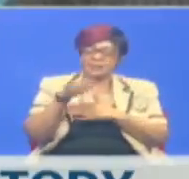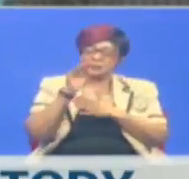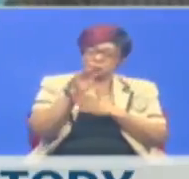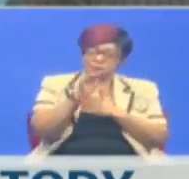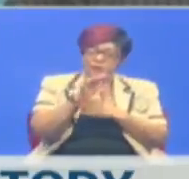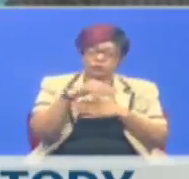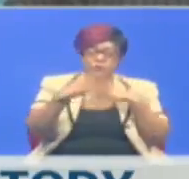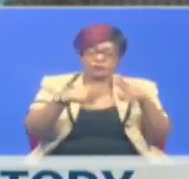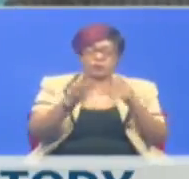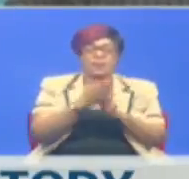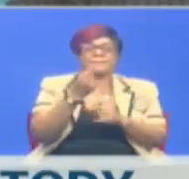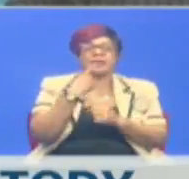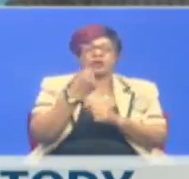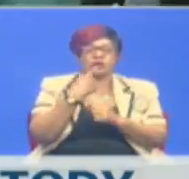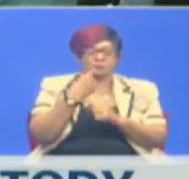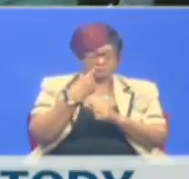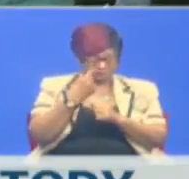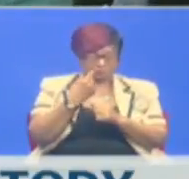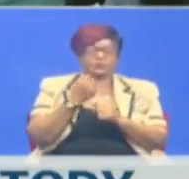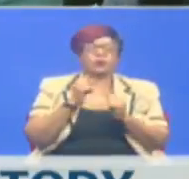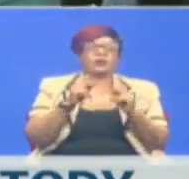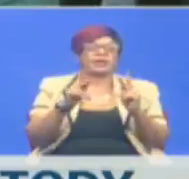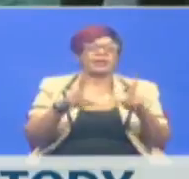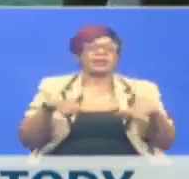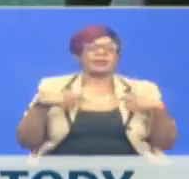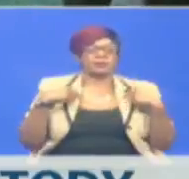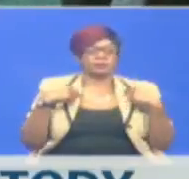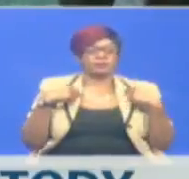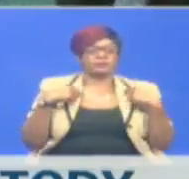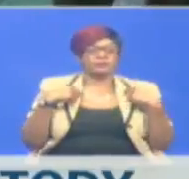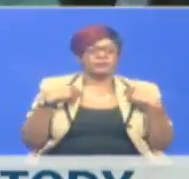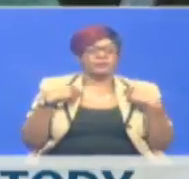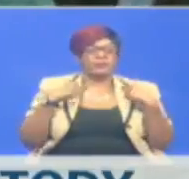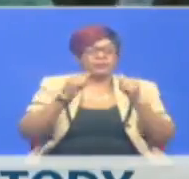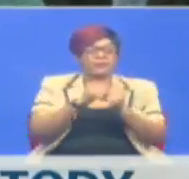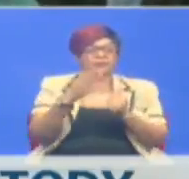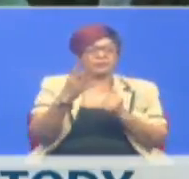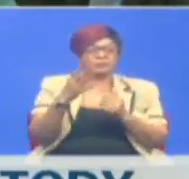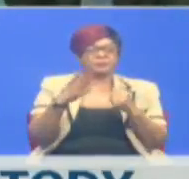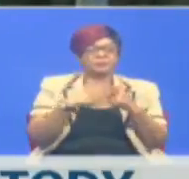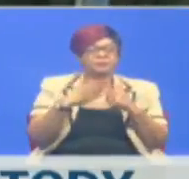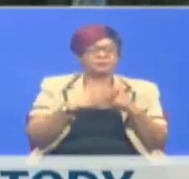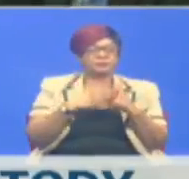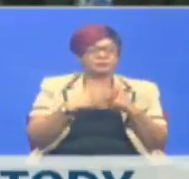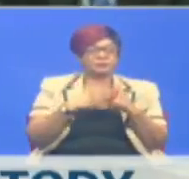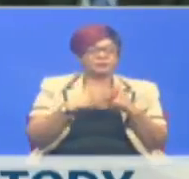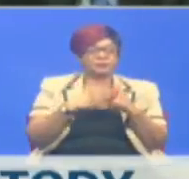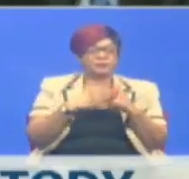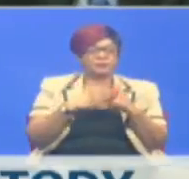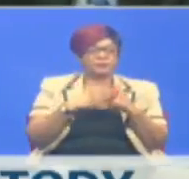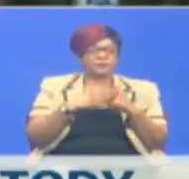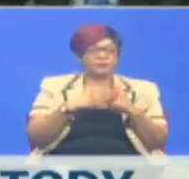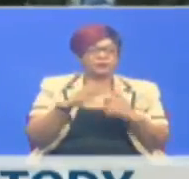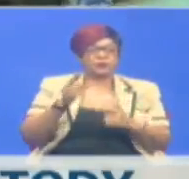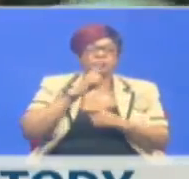medical attention has been granted. 14th of September, you gave an order